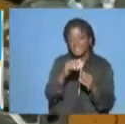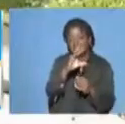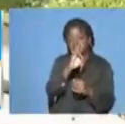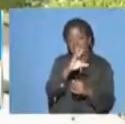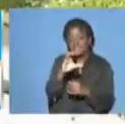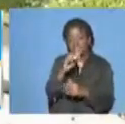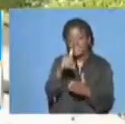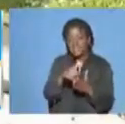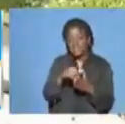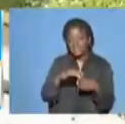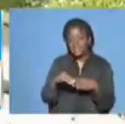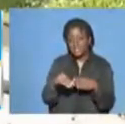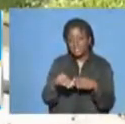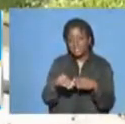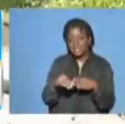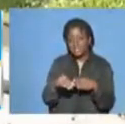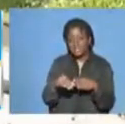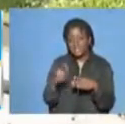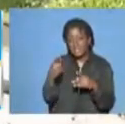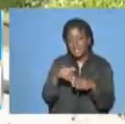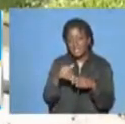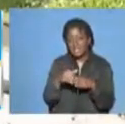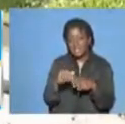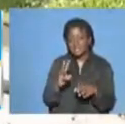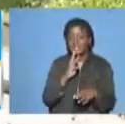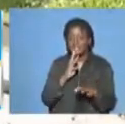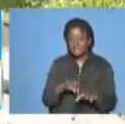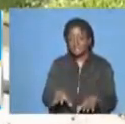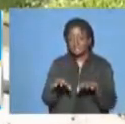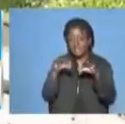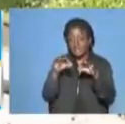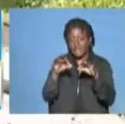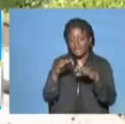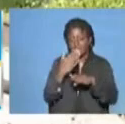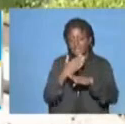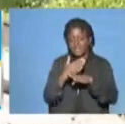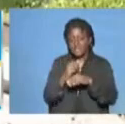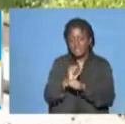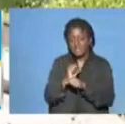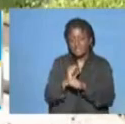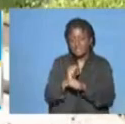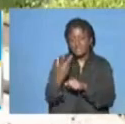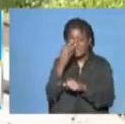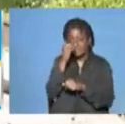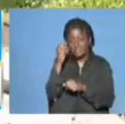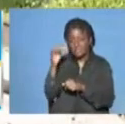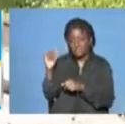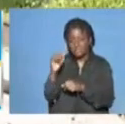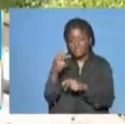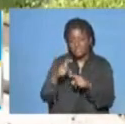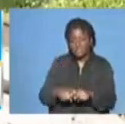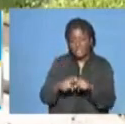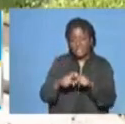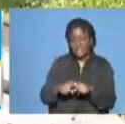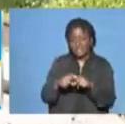$700,000. For years in its flood mitigation efforts, the Ministry of Works has had to rely heavily on private contractors. The purchasing